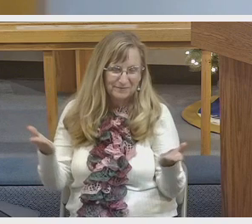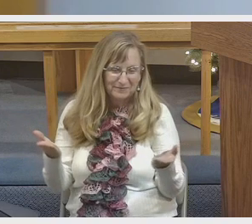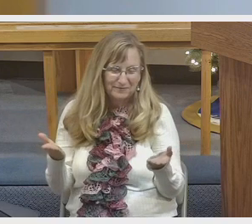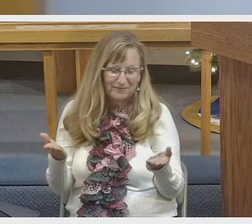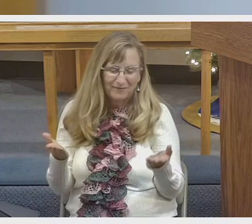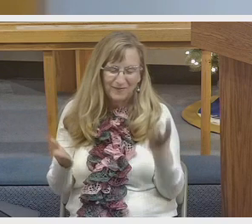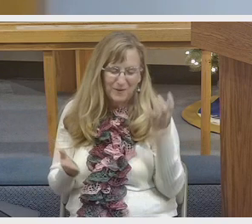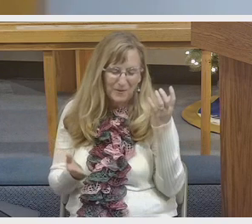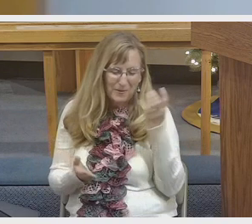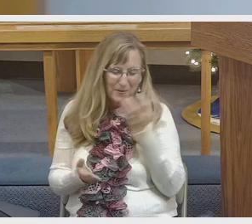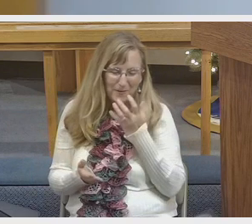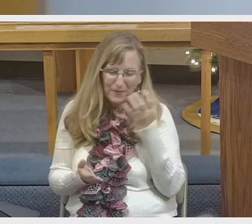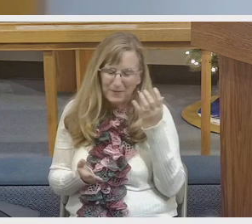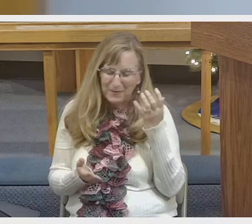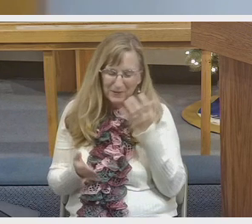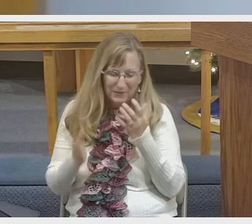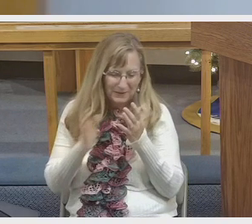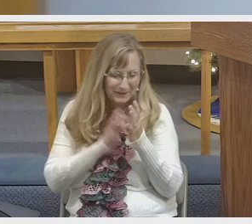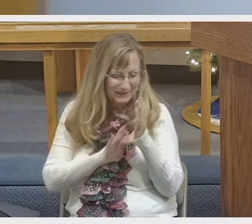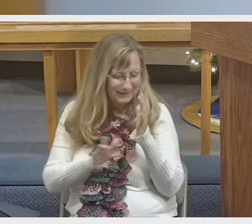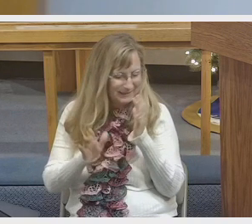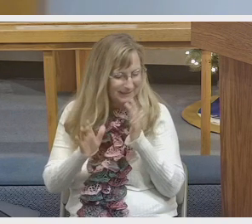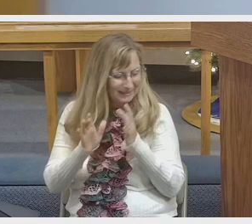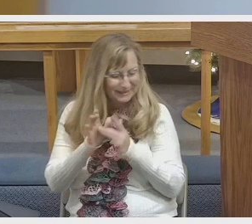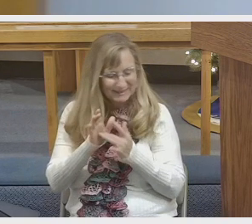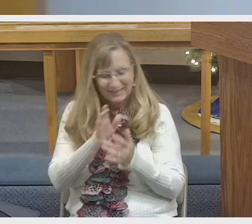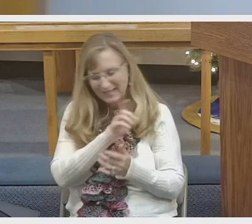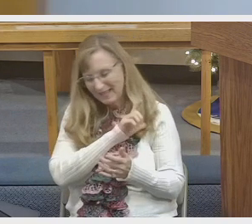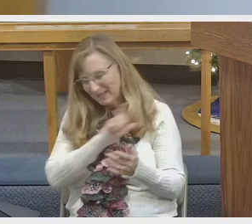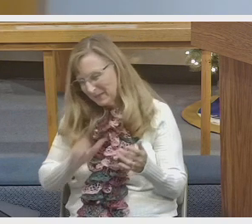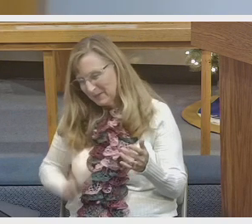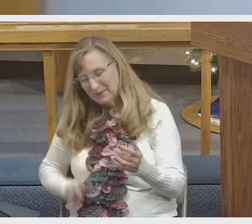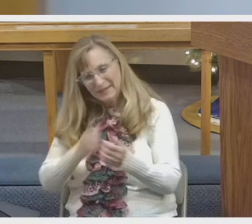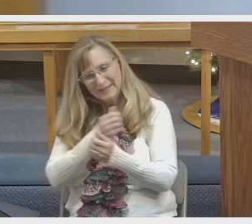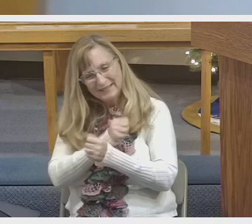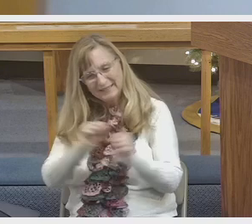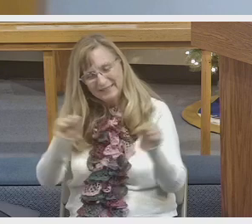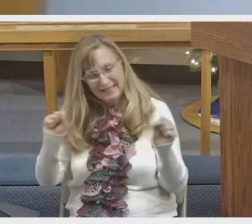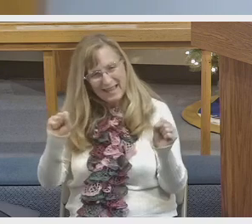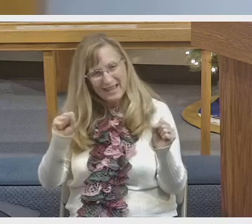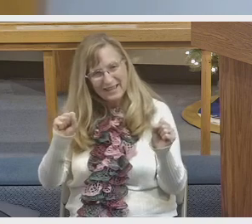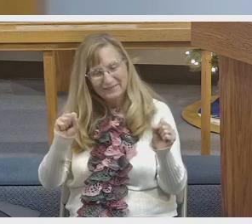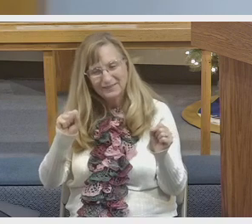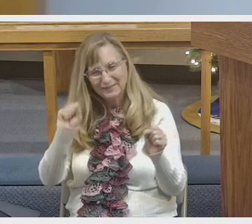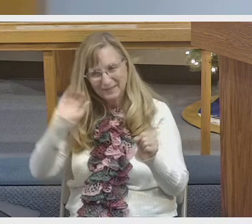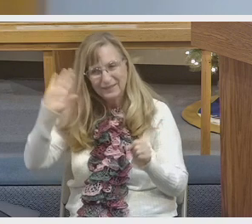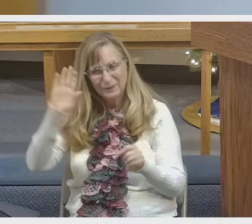Oh, Jesus, the Lord saves his people from their sin.